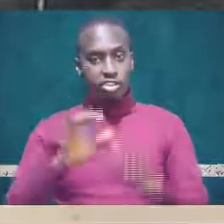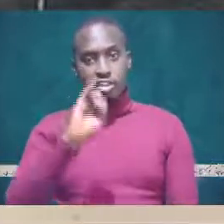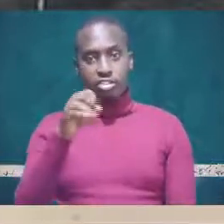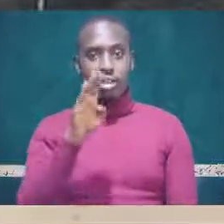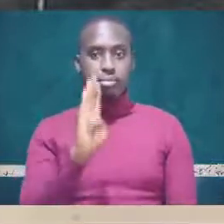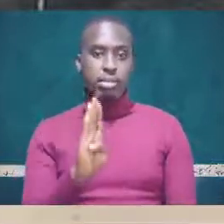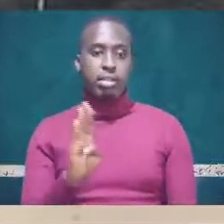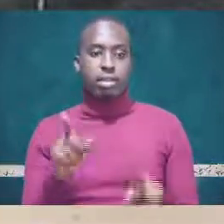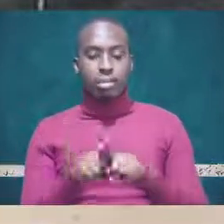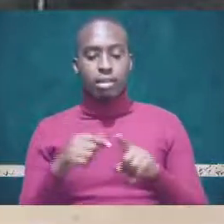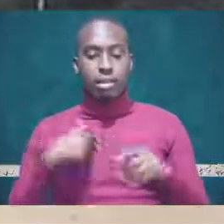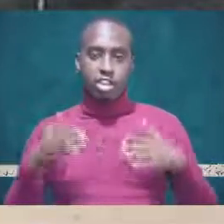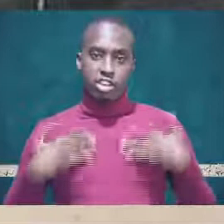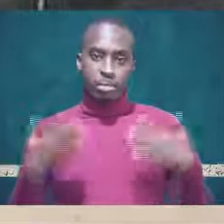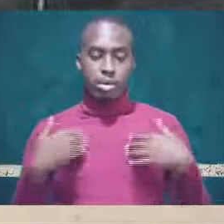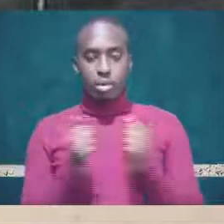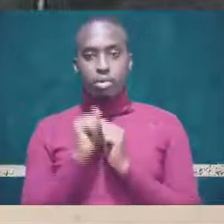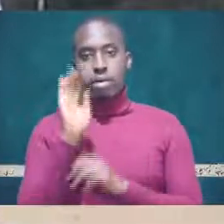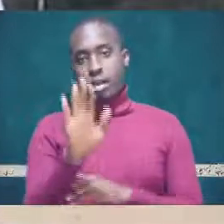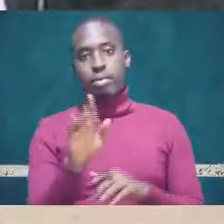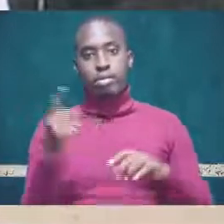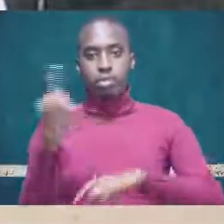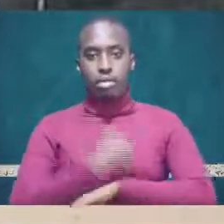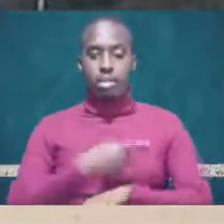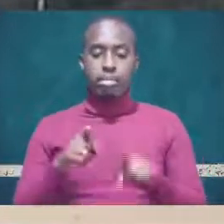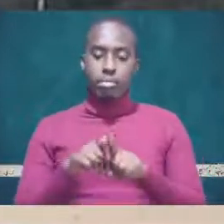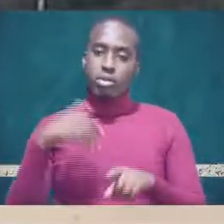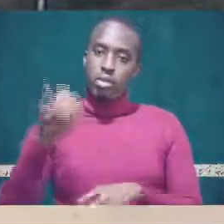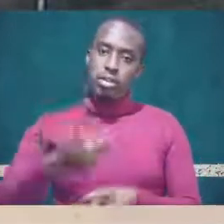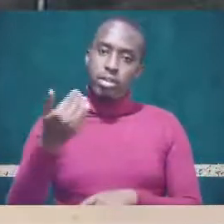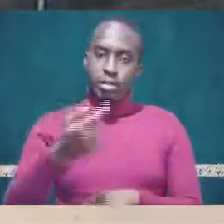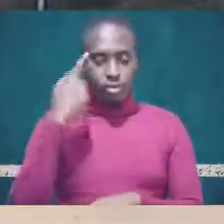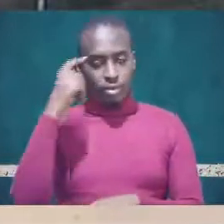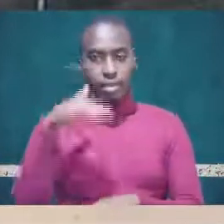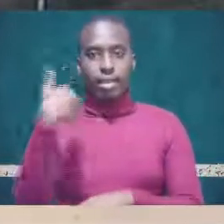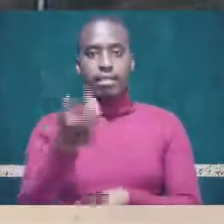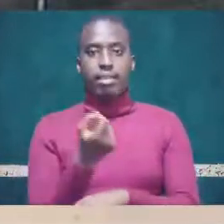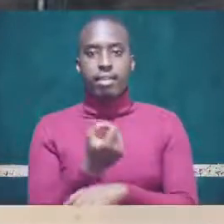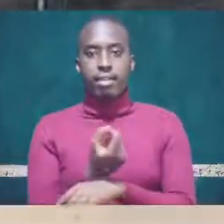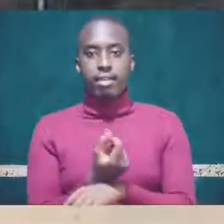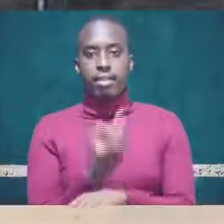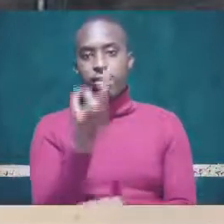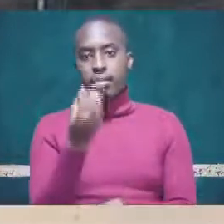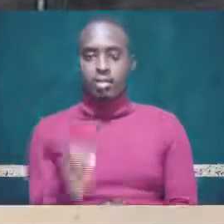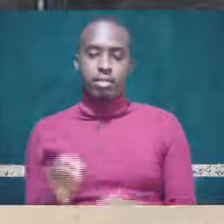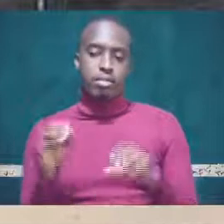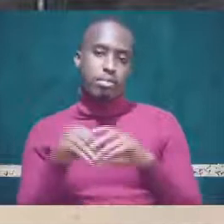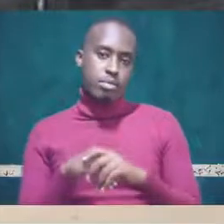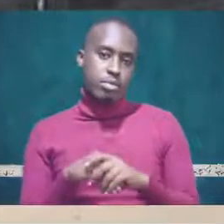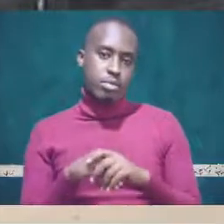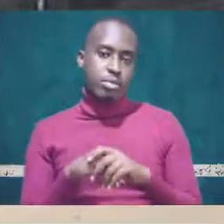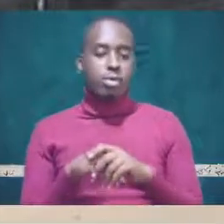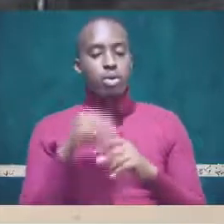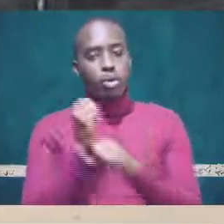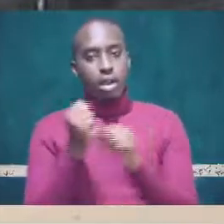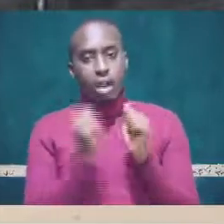very excited to be with you again today, as always, for the next 30 minutes of intensive